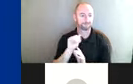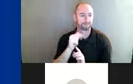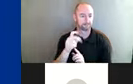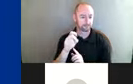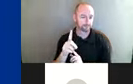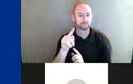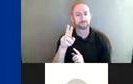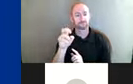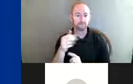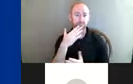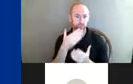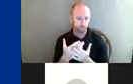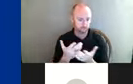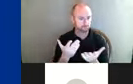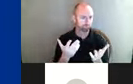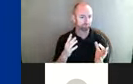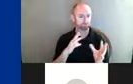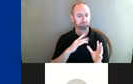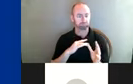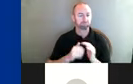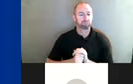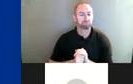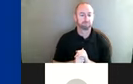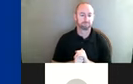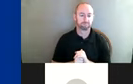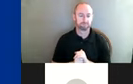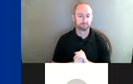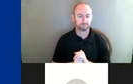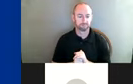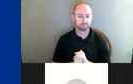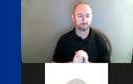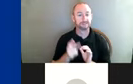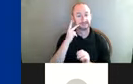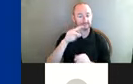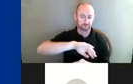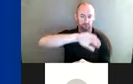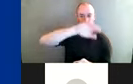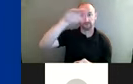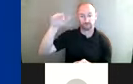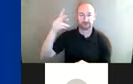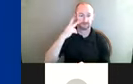very well as far as model performance with the area under the curve of 0.9.